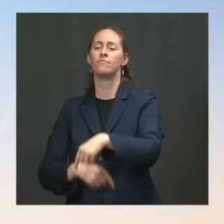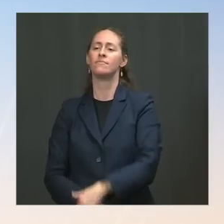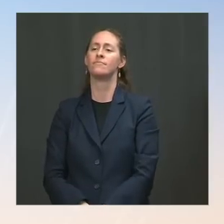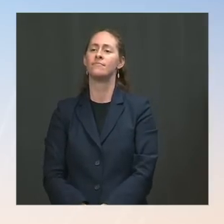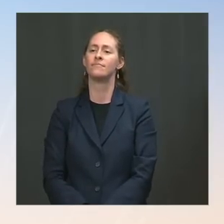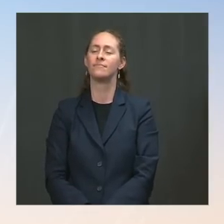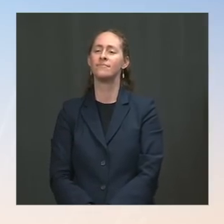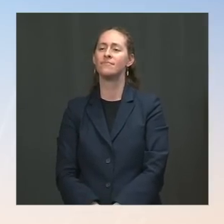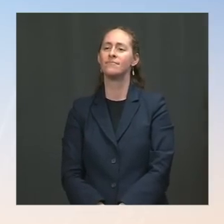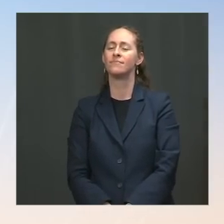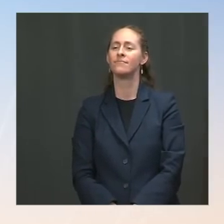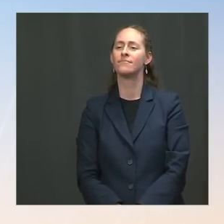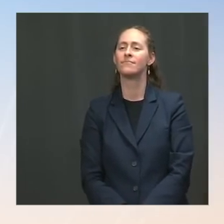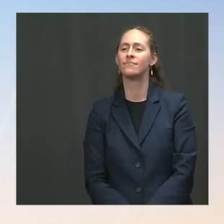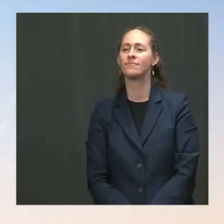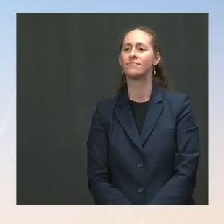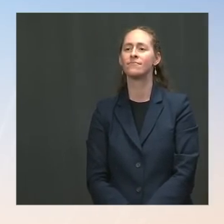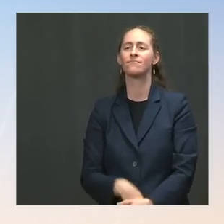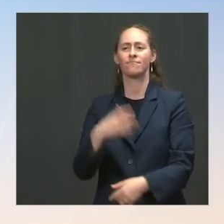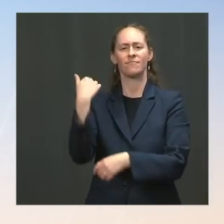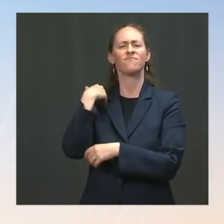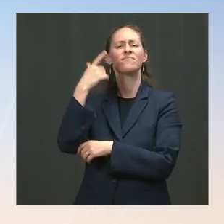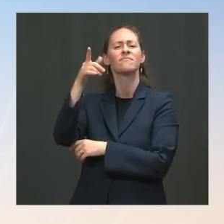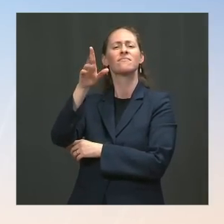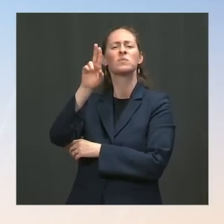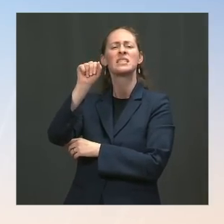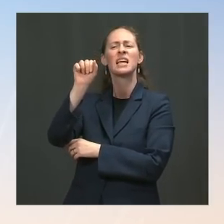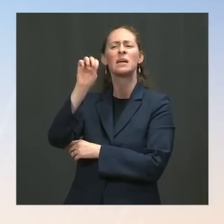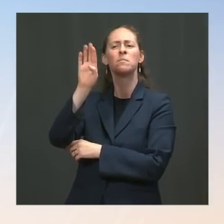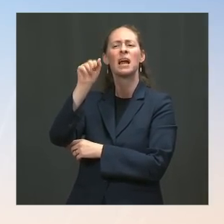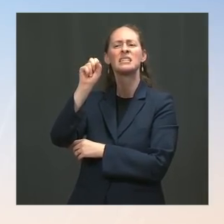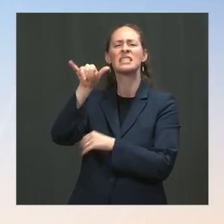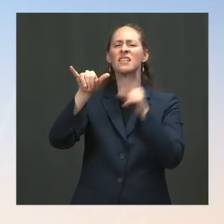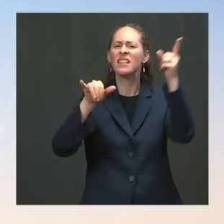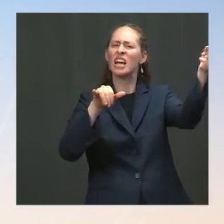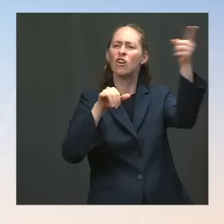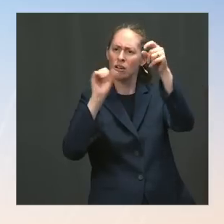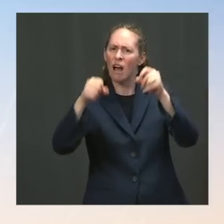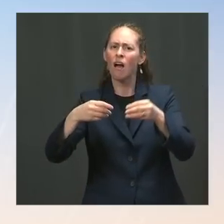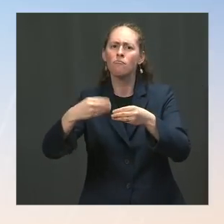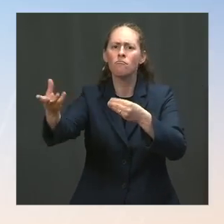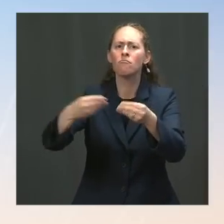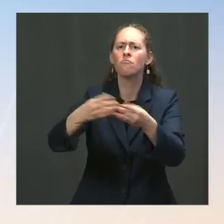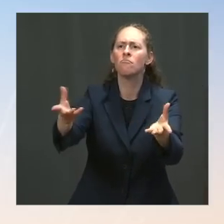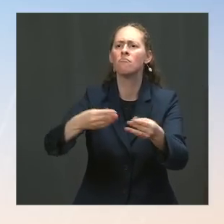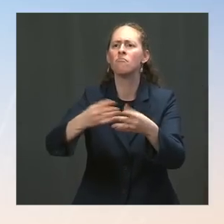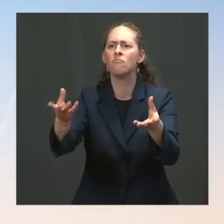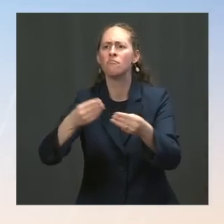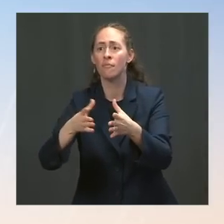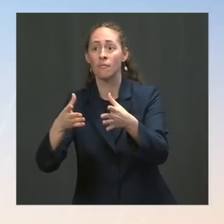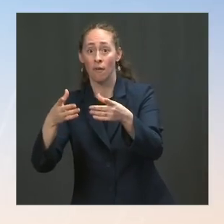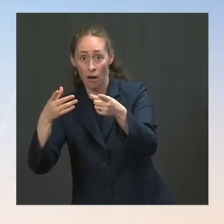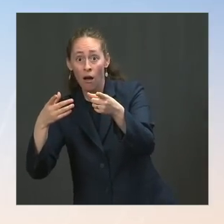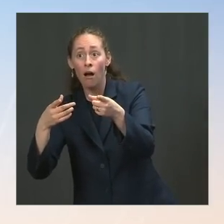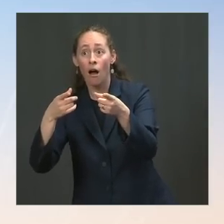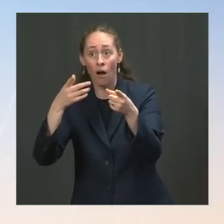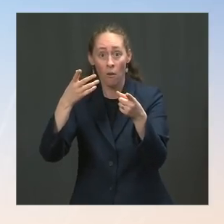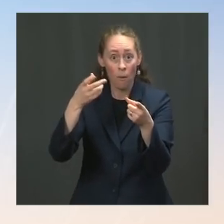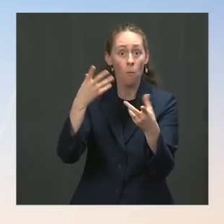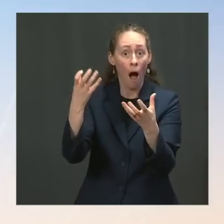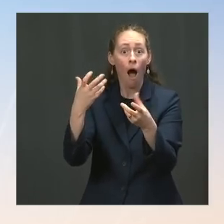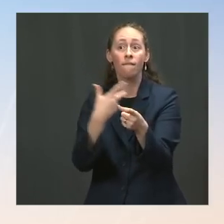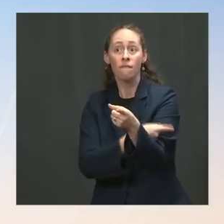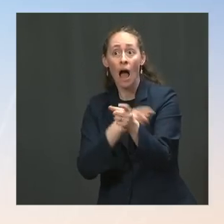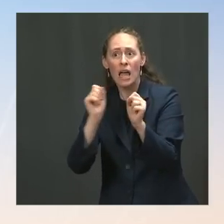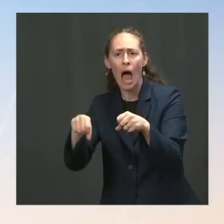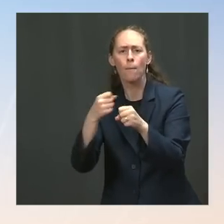U.S. citizens with clear information regarding eligibility to receive a vaccination in a foreign country. If it's confusing or they're not sure where to go